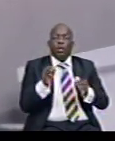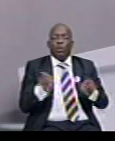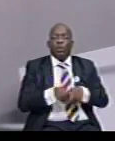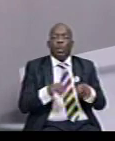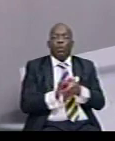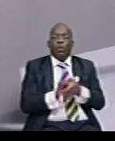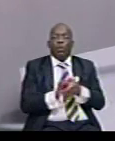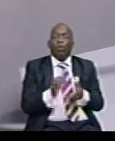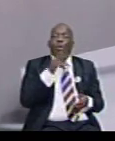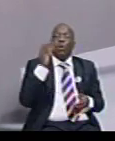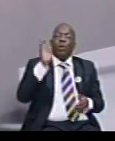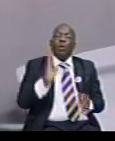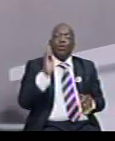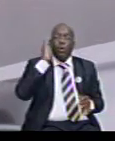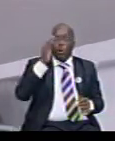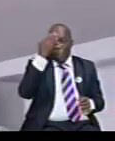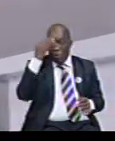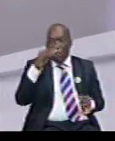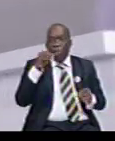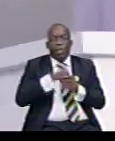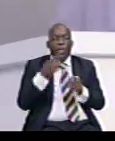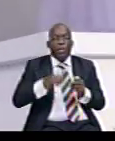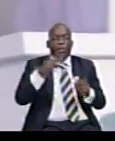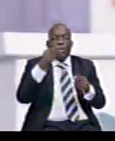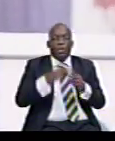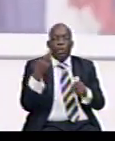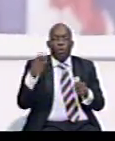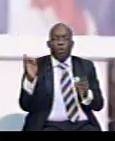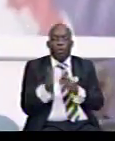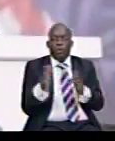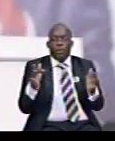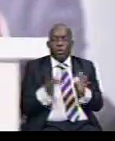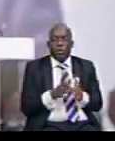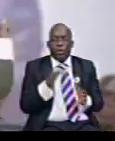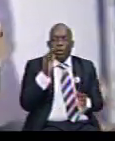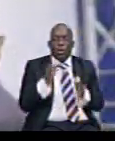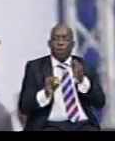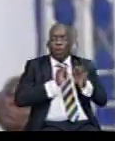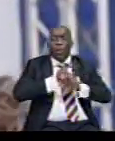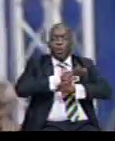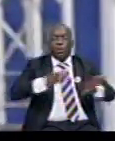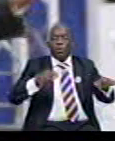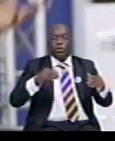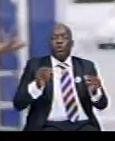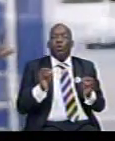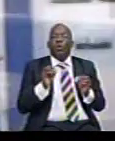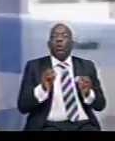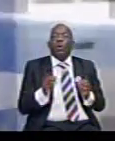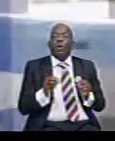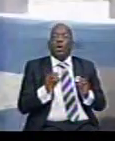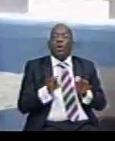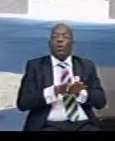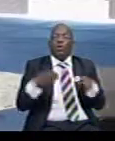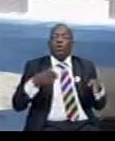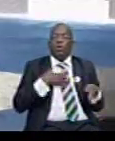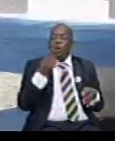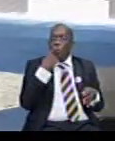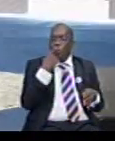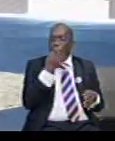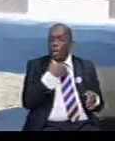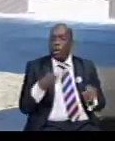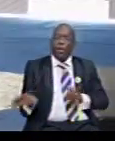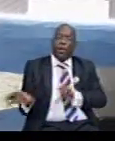in the name of Jesus, if I didn't open my mouth and it's kind of pour out the